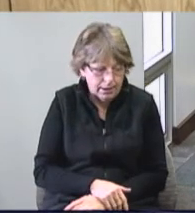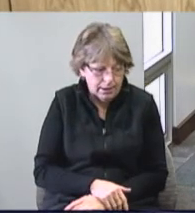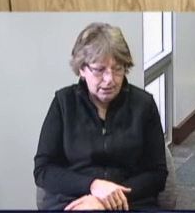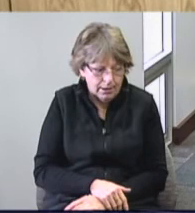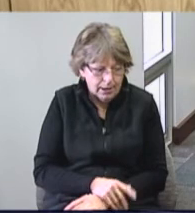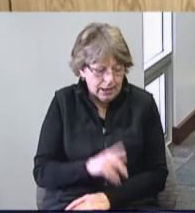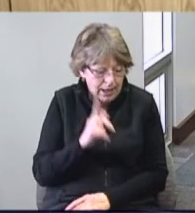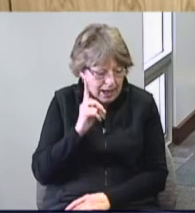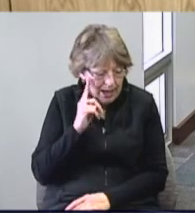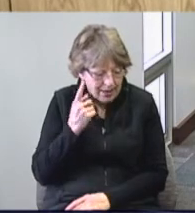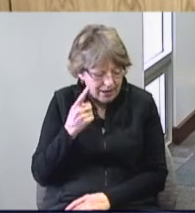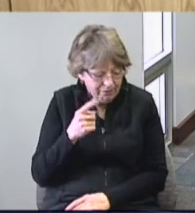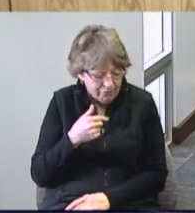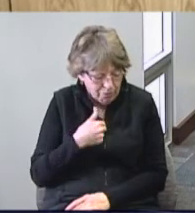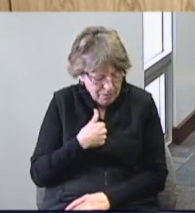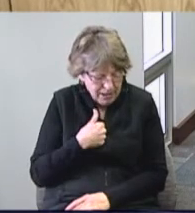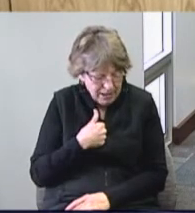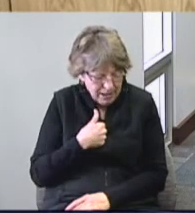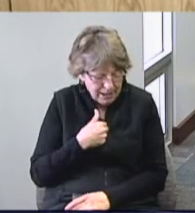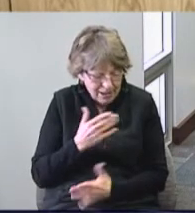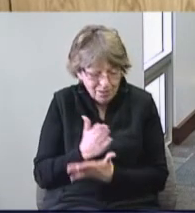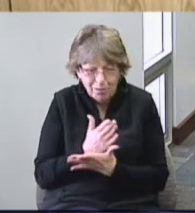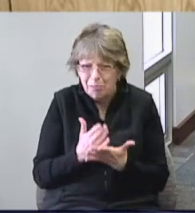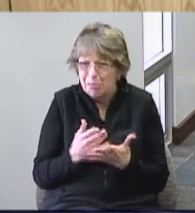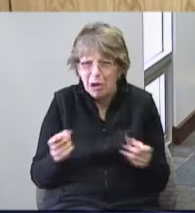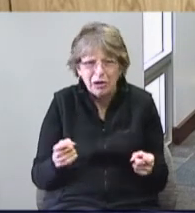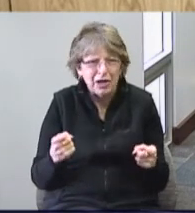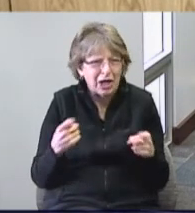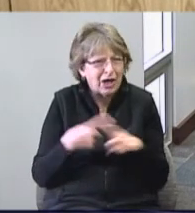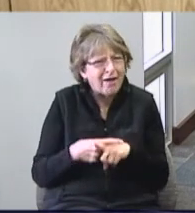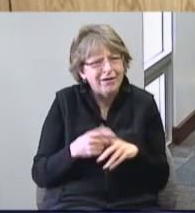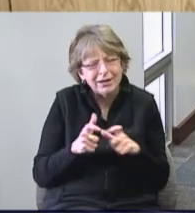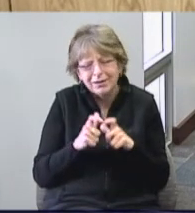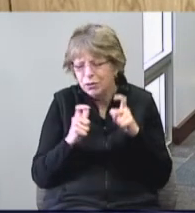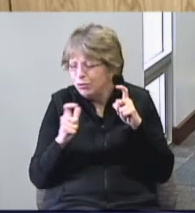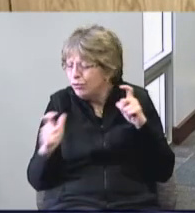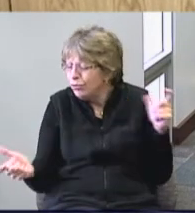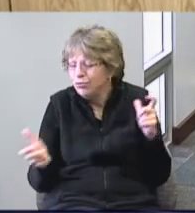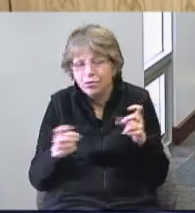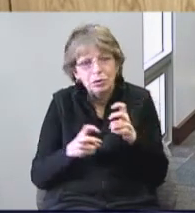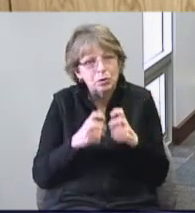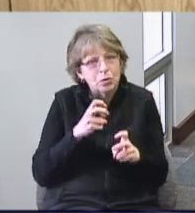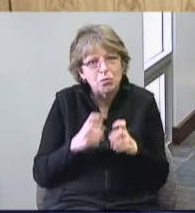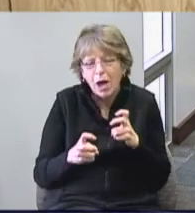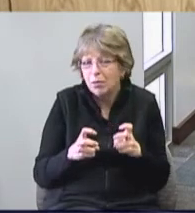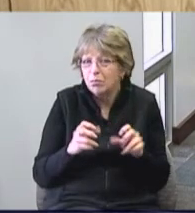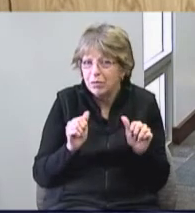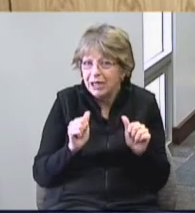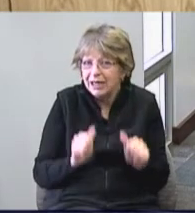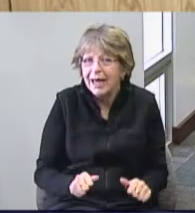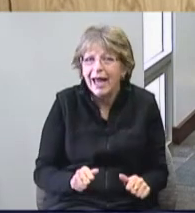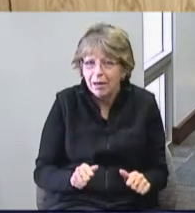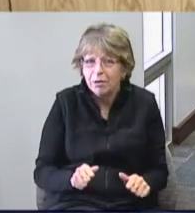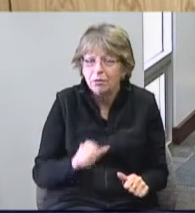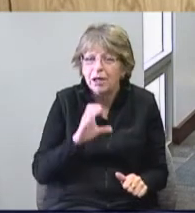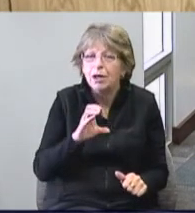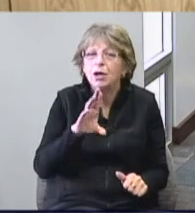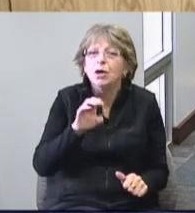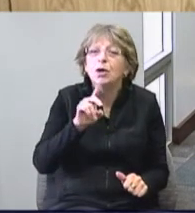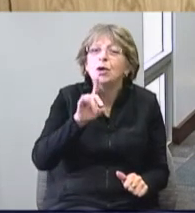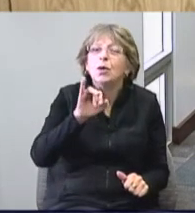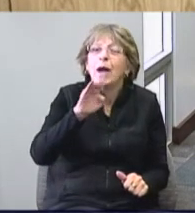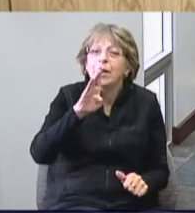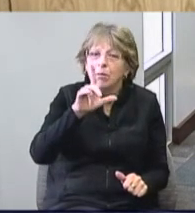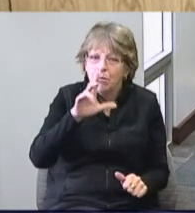I think for me, part of the biggest conflict has been the issue of being able to be credible in the court